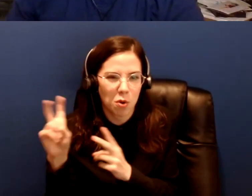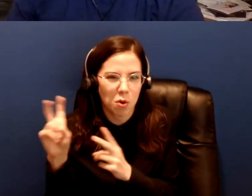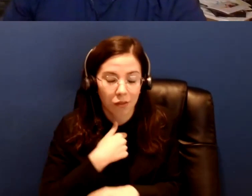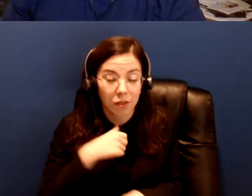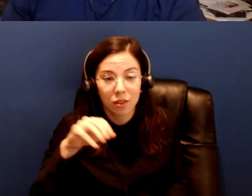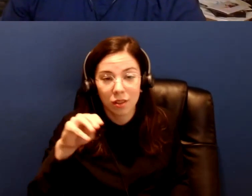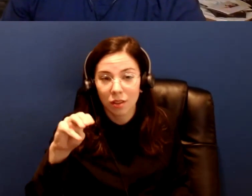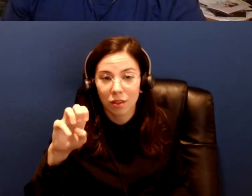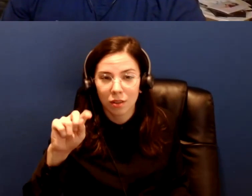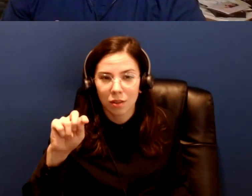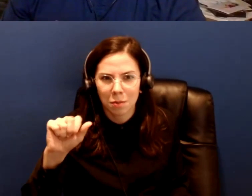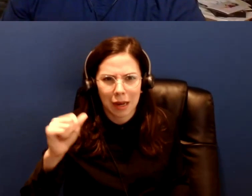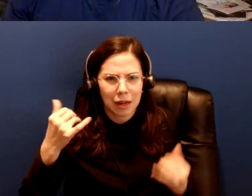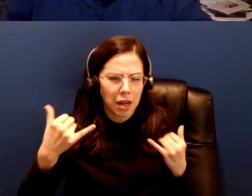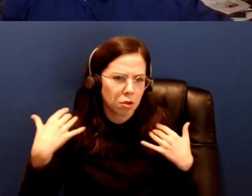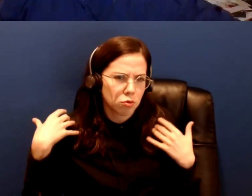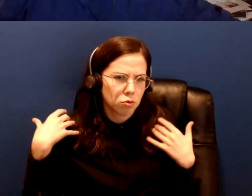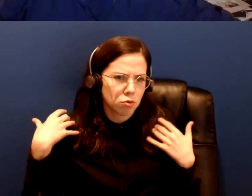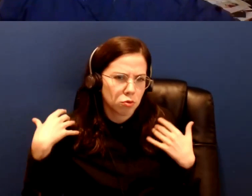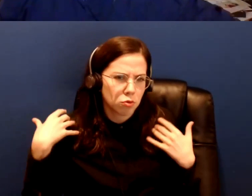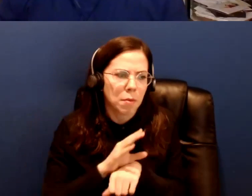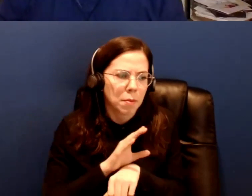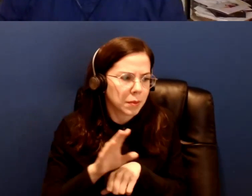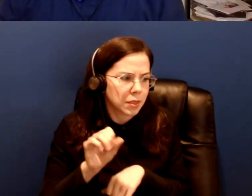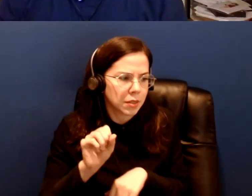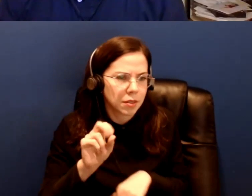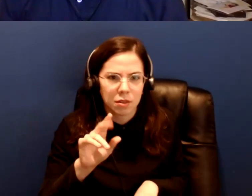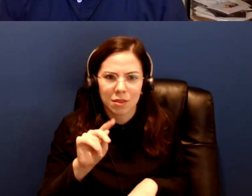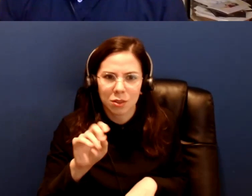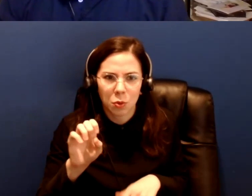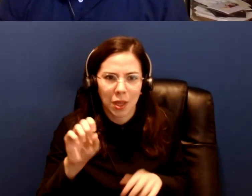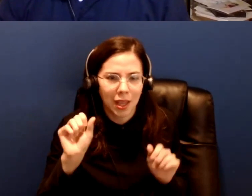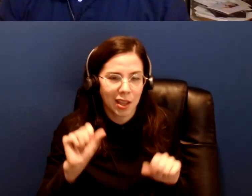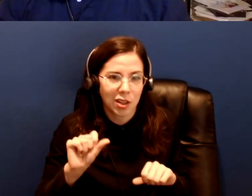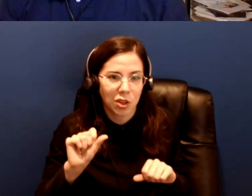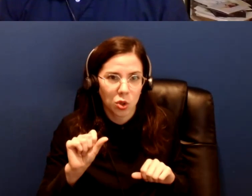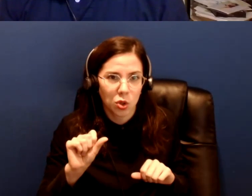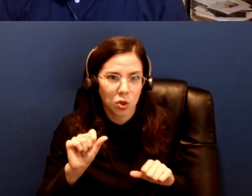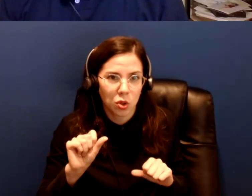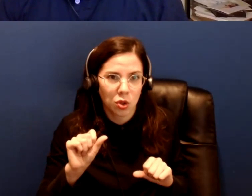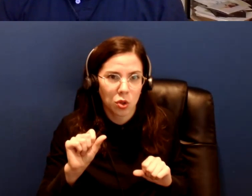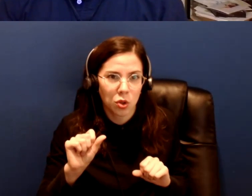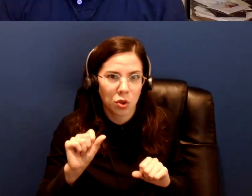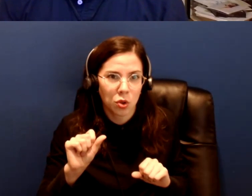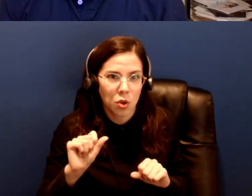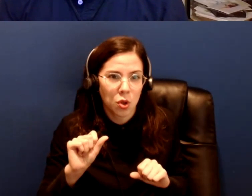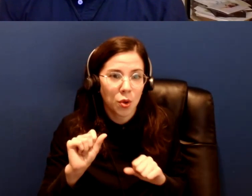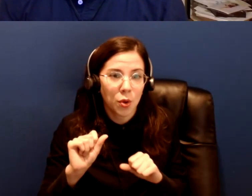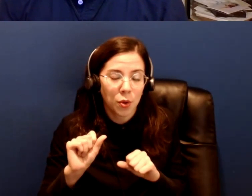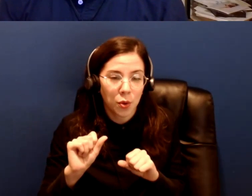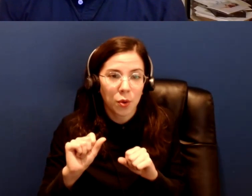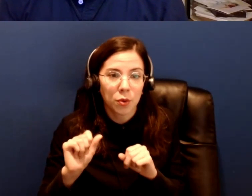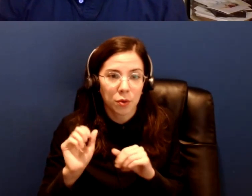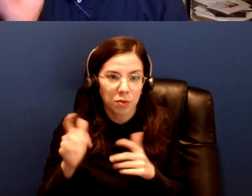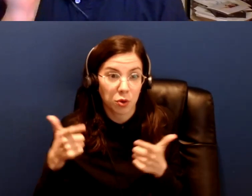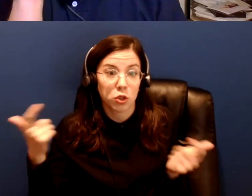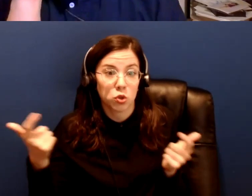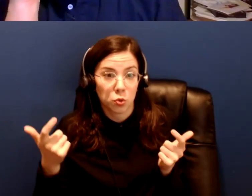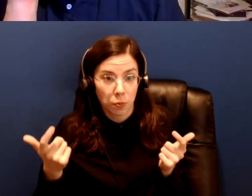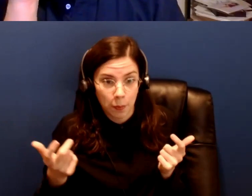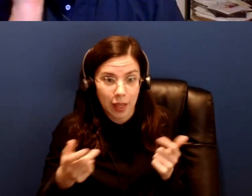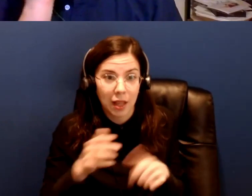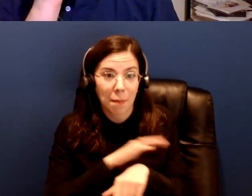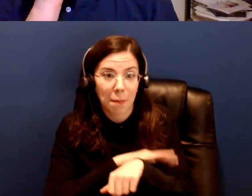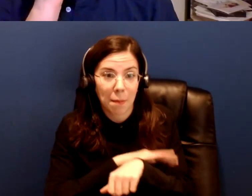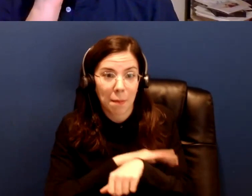a robust business suite where you can do two of the major platforms in one